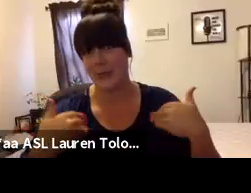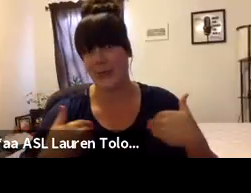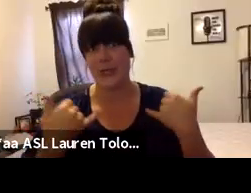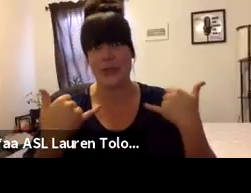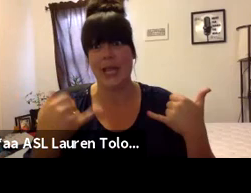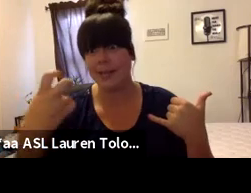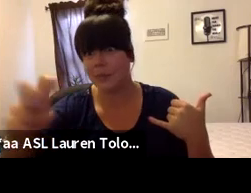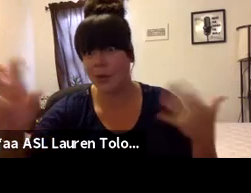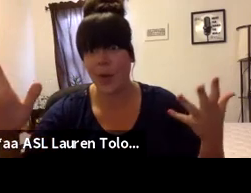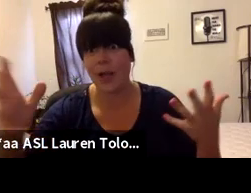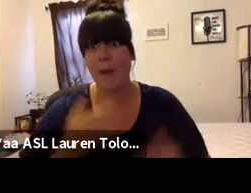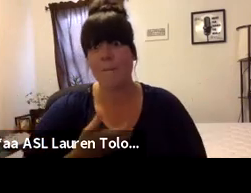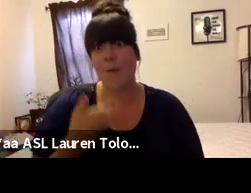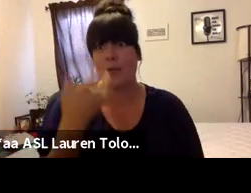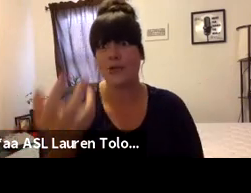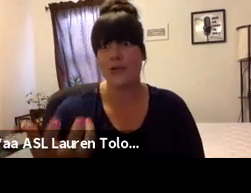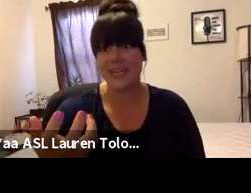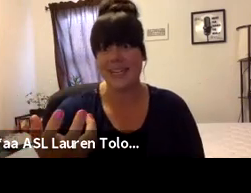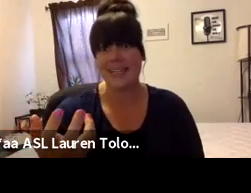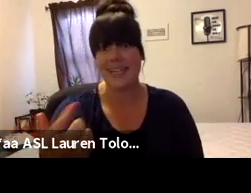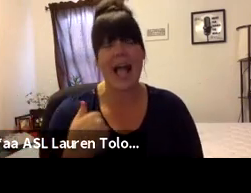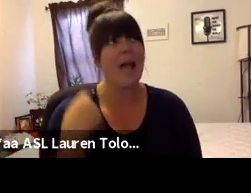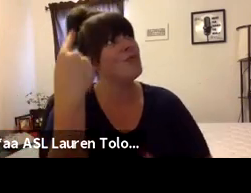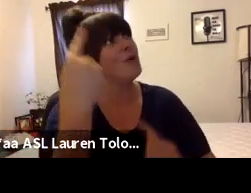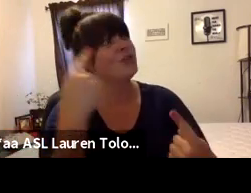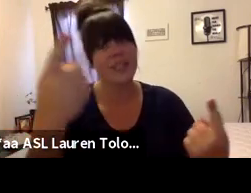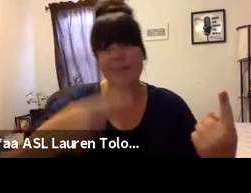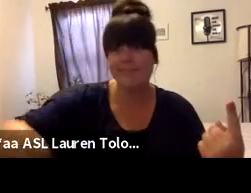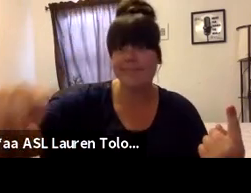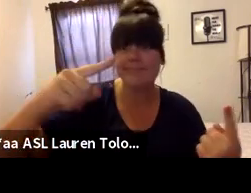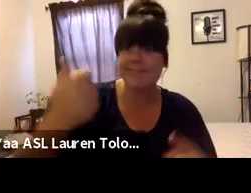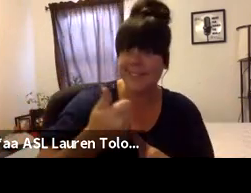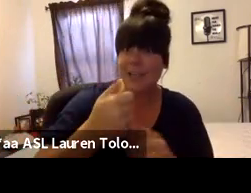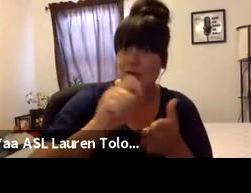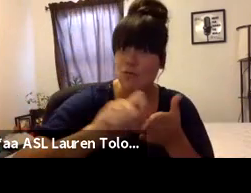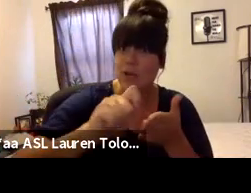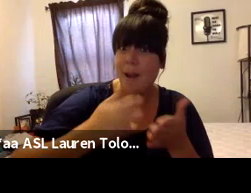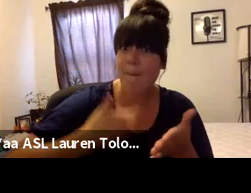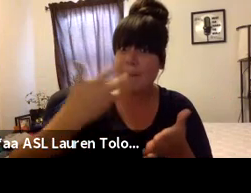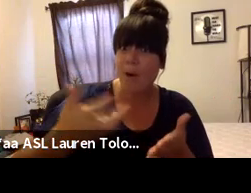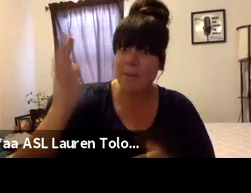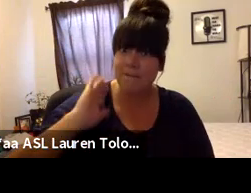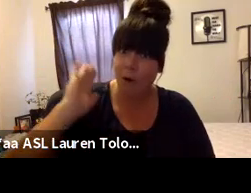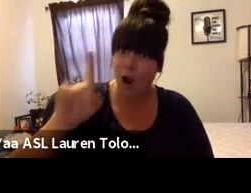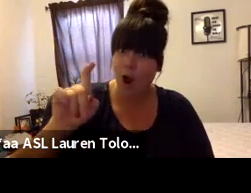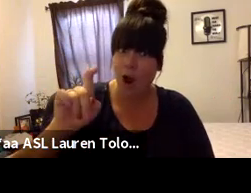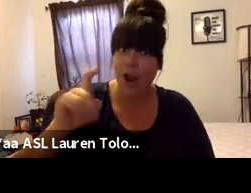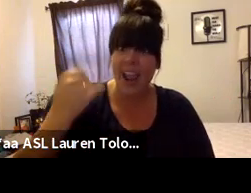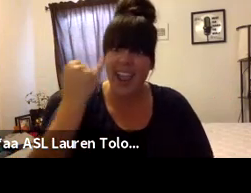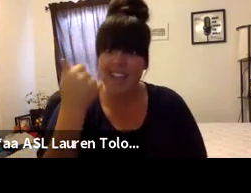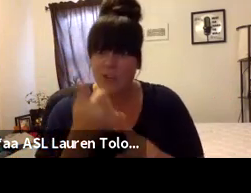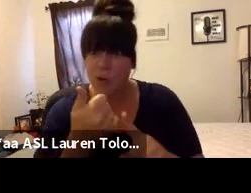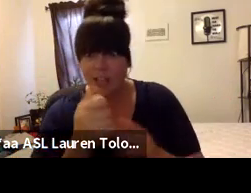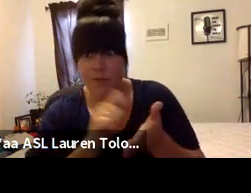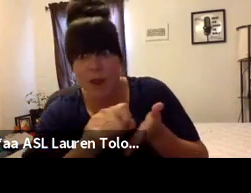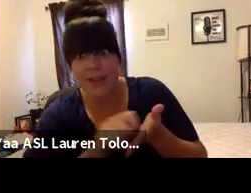exploring poetry. And I wonder if anyone here has ever written a poem before. Can I see your hands if you've ever written a